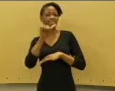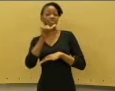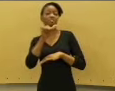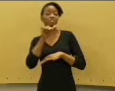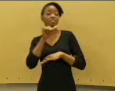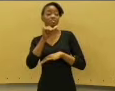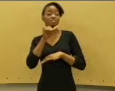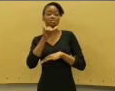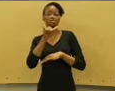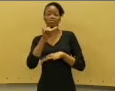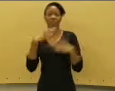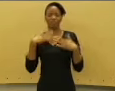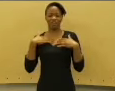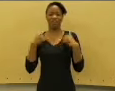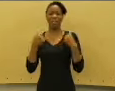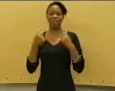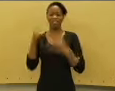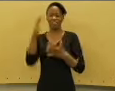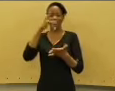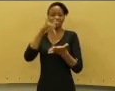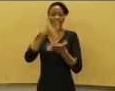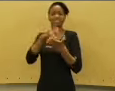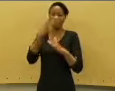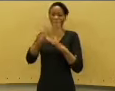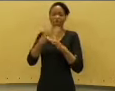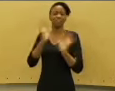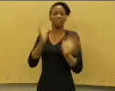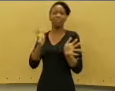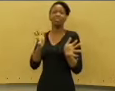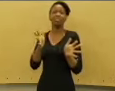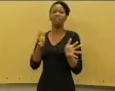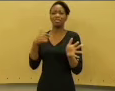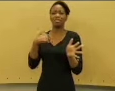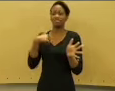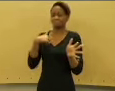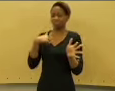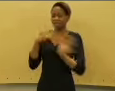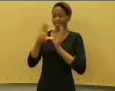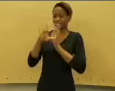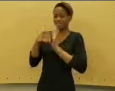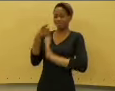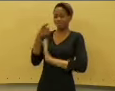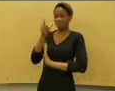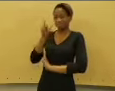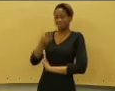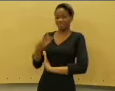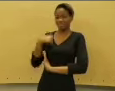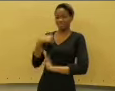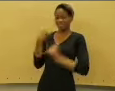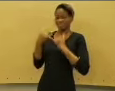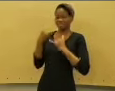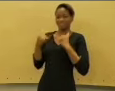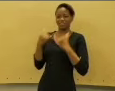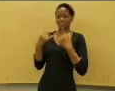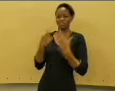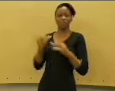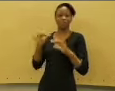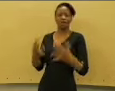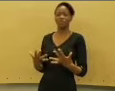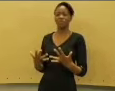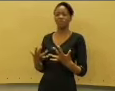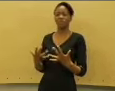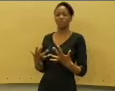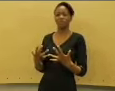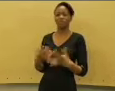health sector, who's asking me, how am I going to have sex as a disabled person? So I know that there's a misconception that